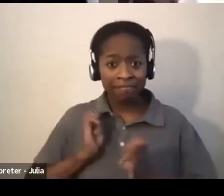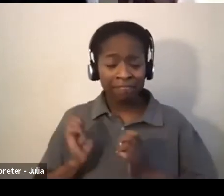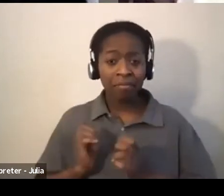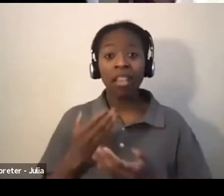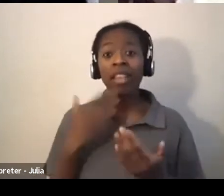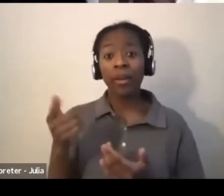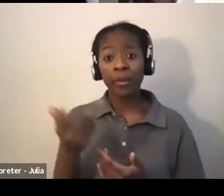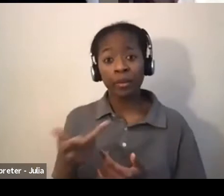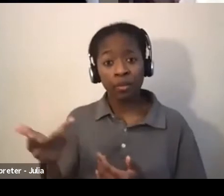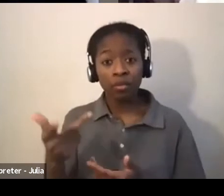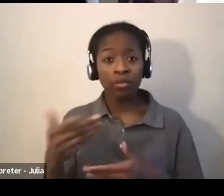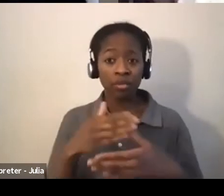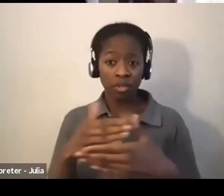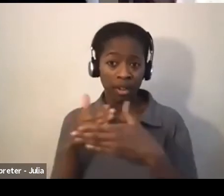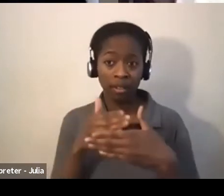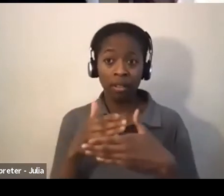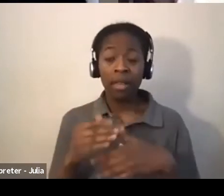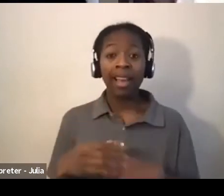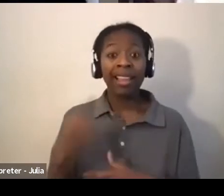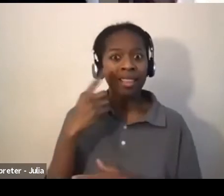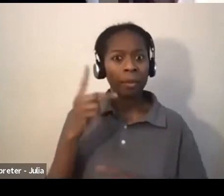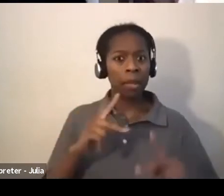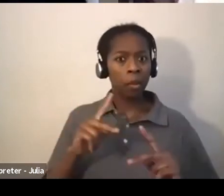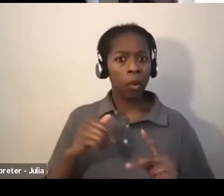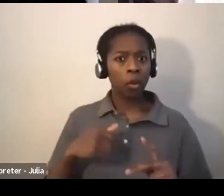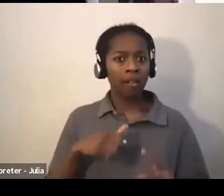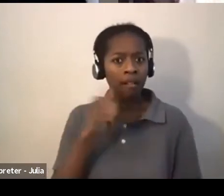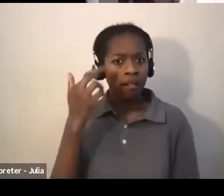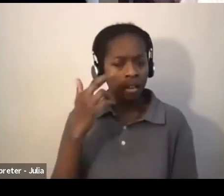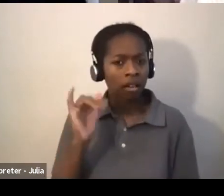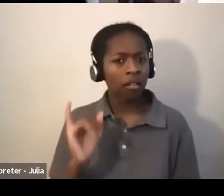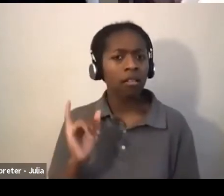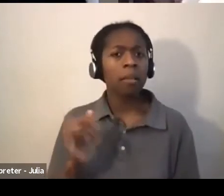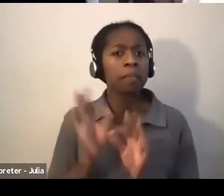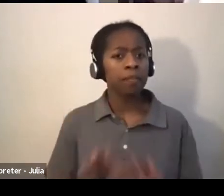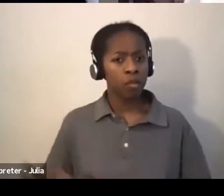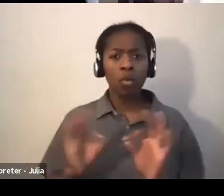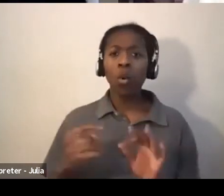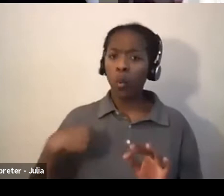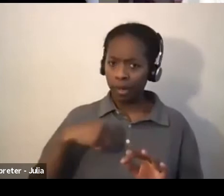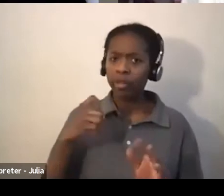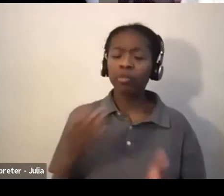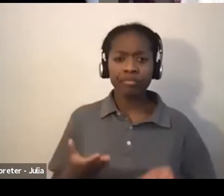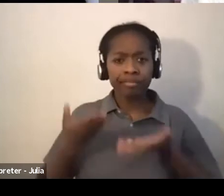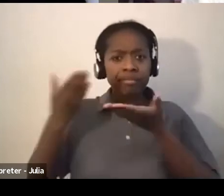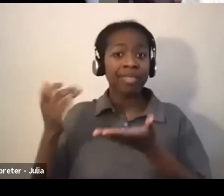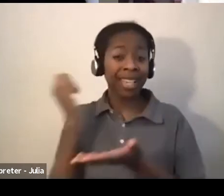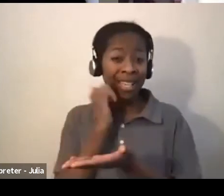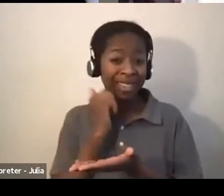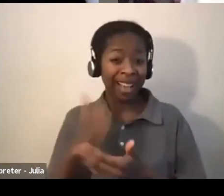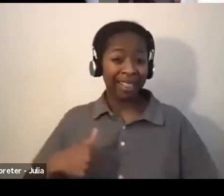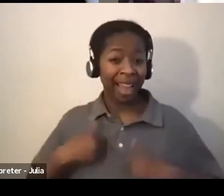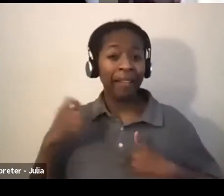sharing this. I think people don't understand, and we need to elevate these conversations in regular everyday life at